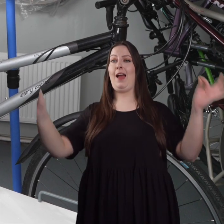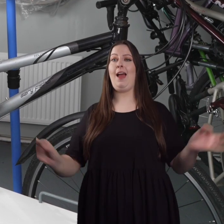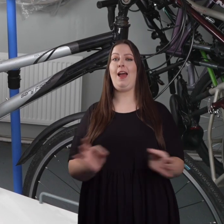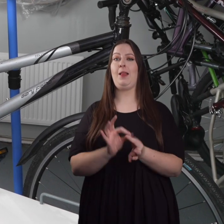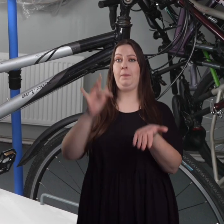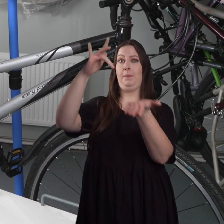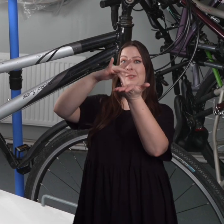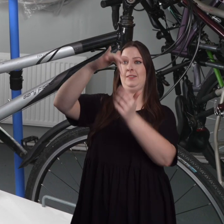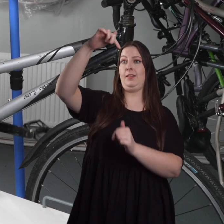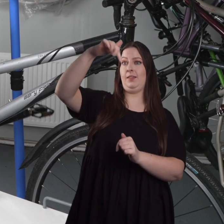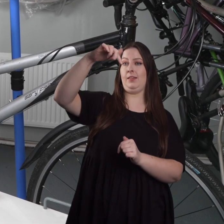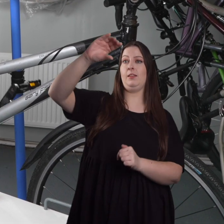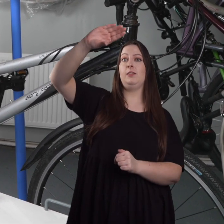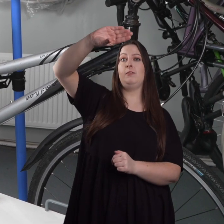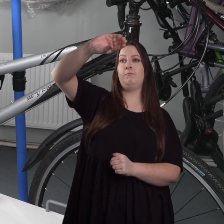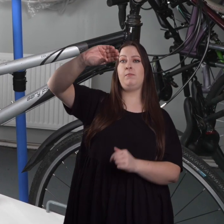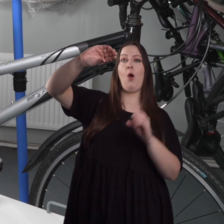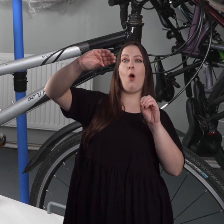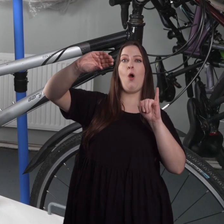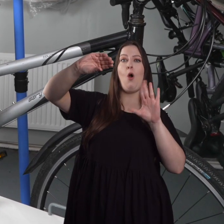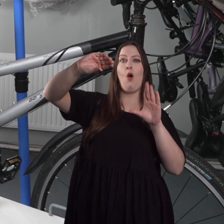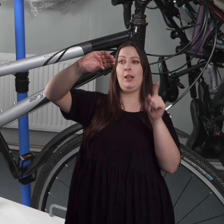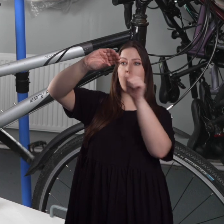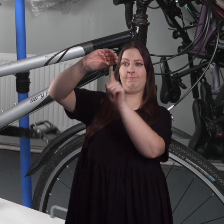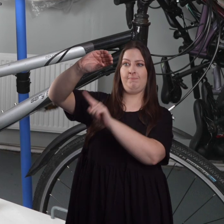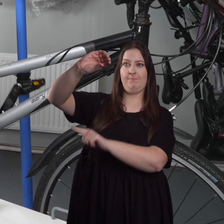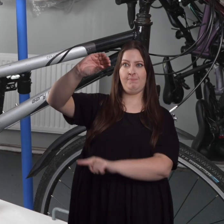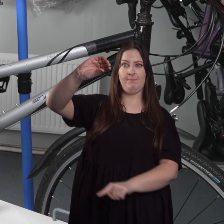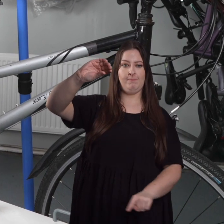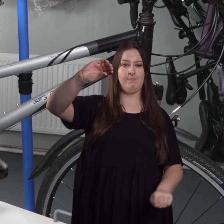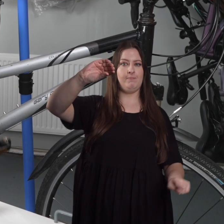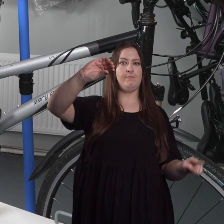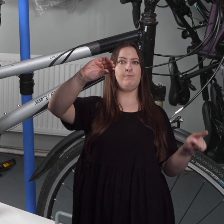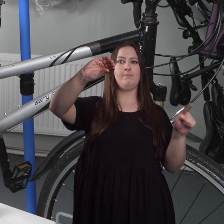Put oil in the middle of the chain along the whole length.